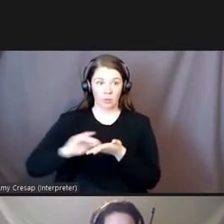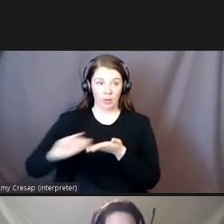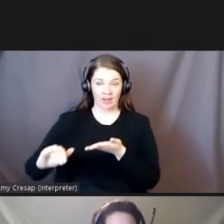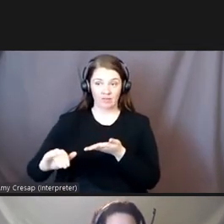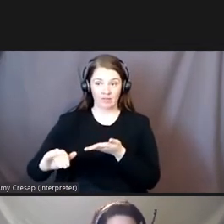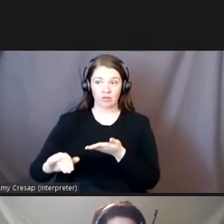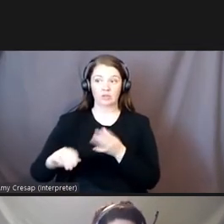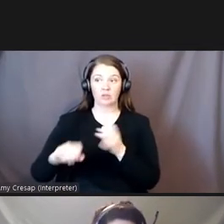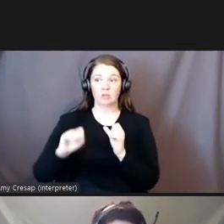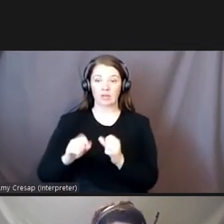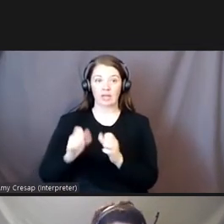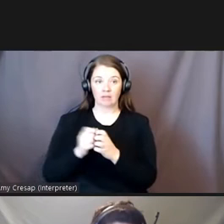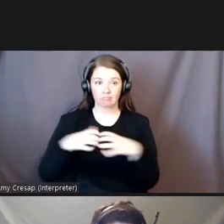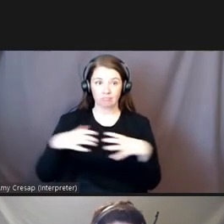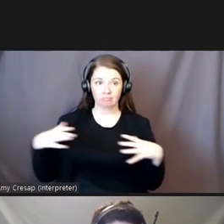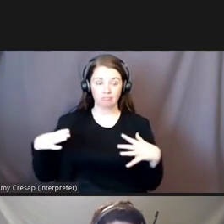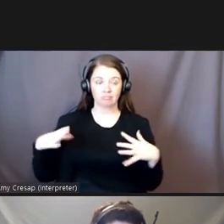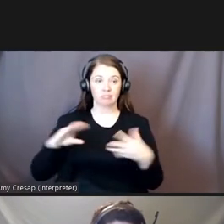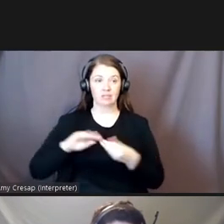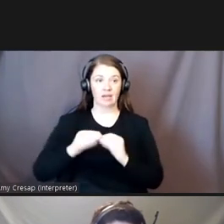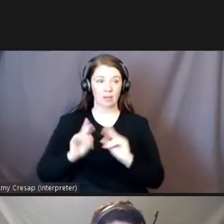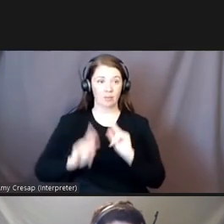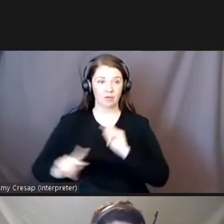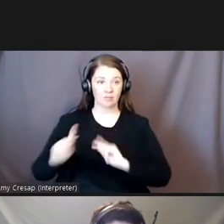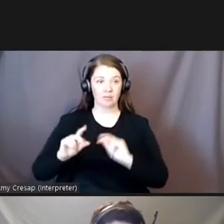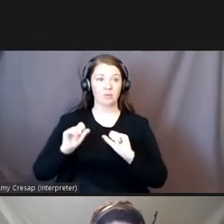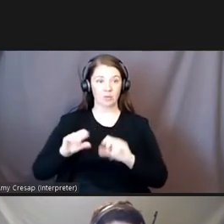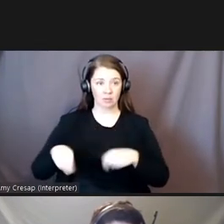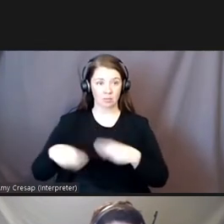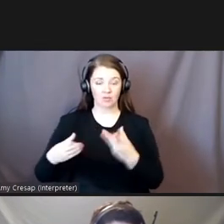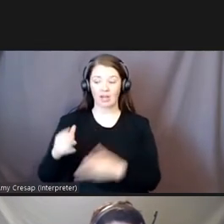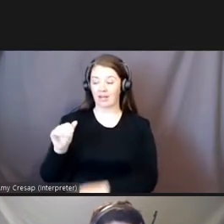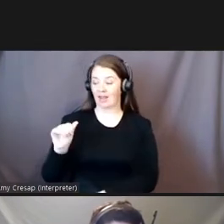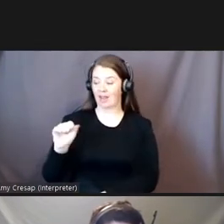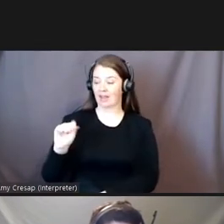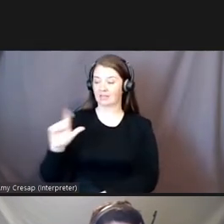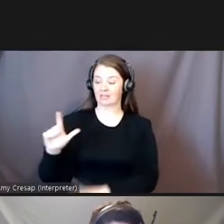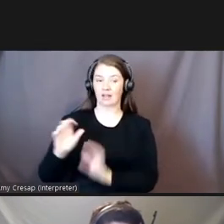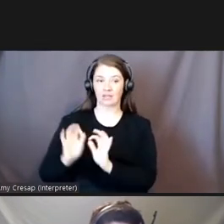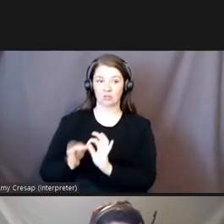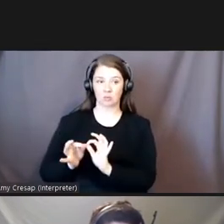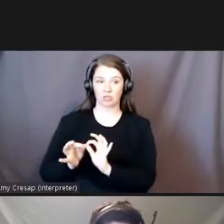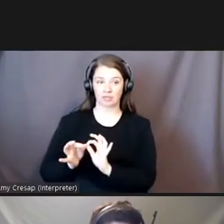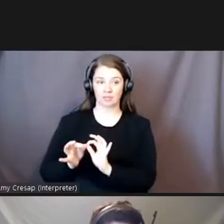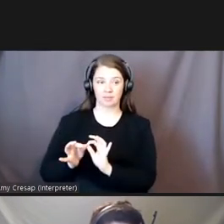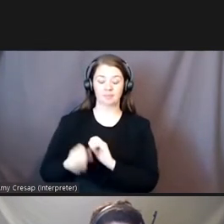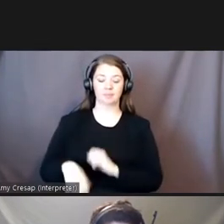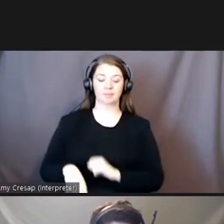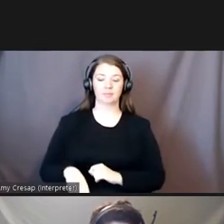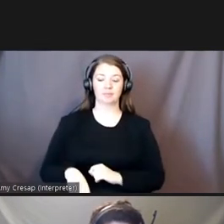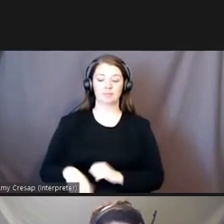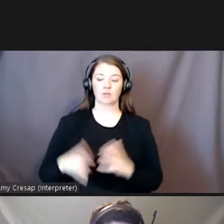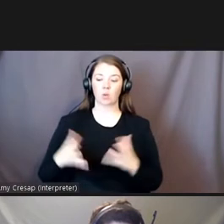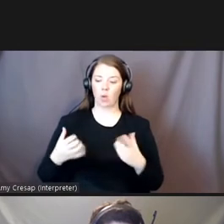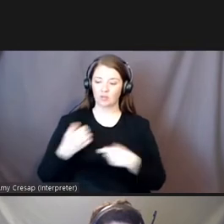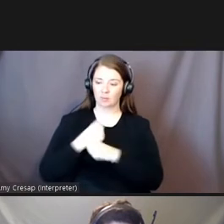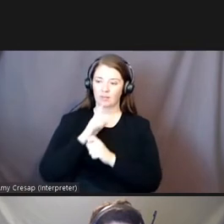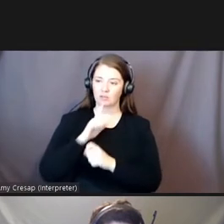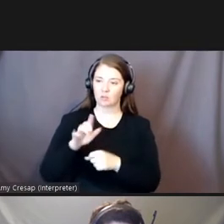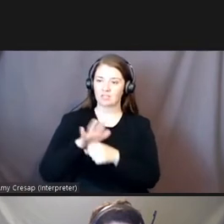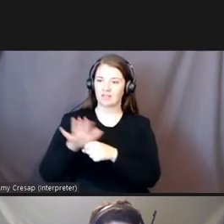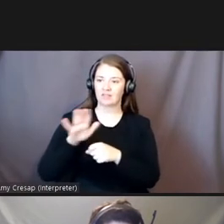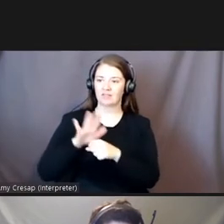pool of people who could provide American Sign Language interpreting to ensure that there was